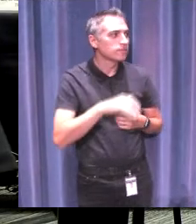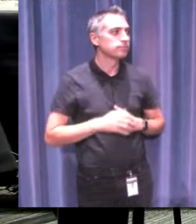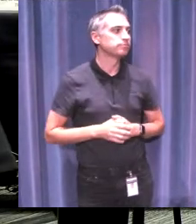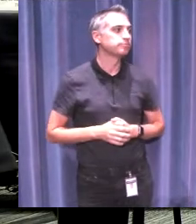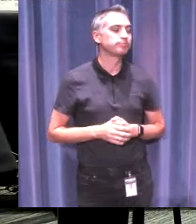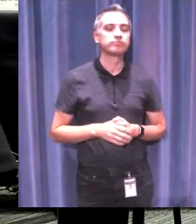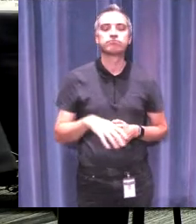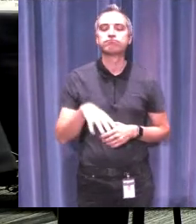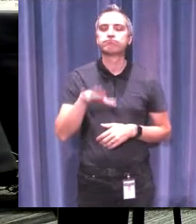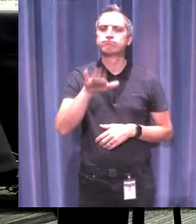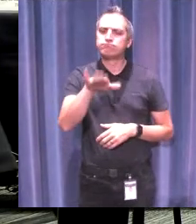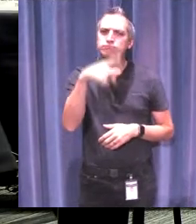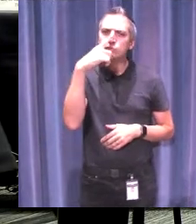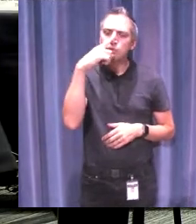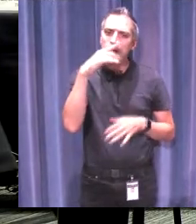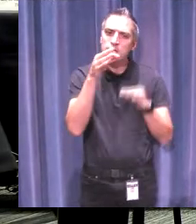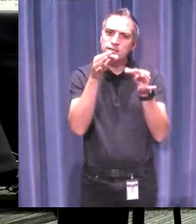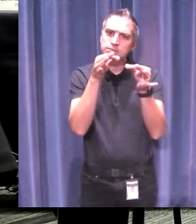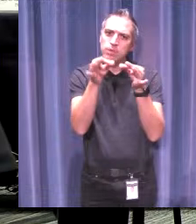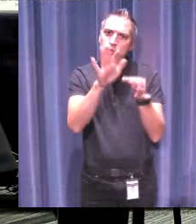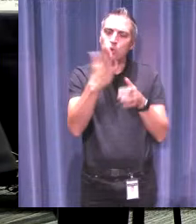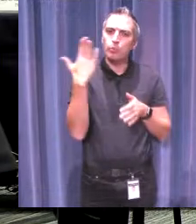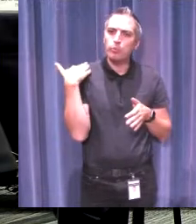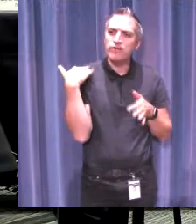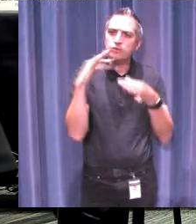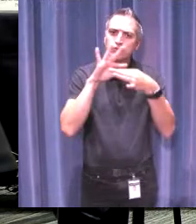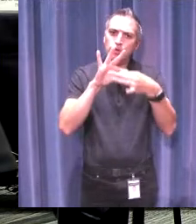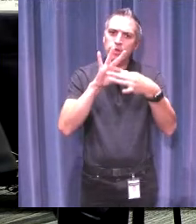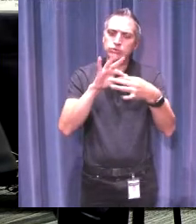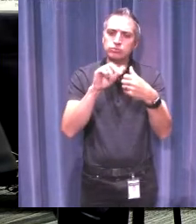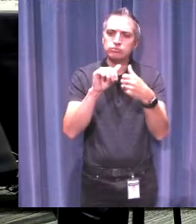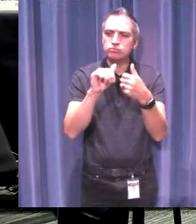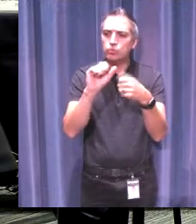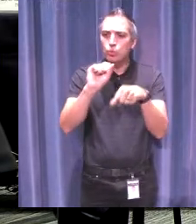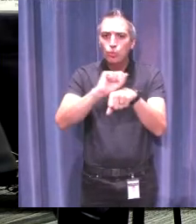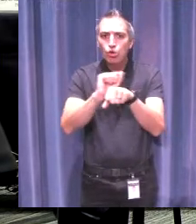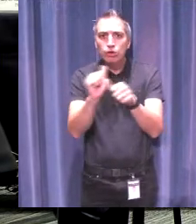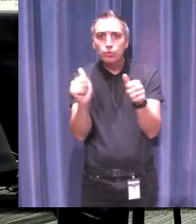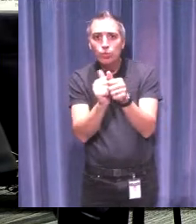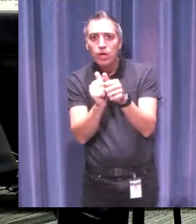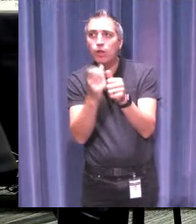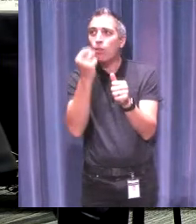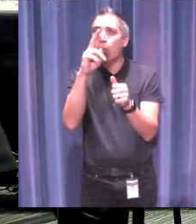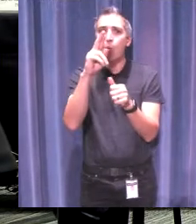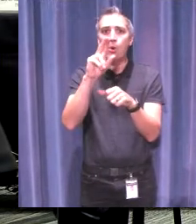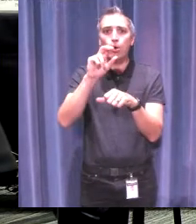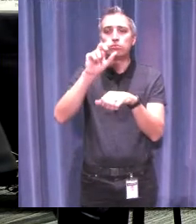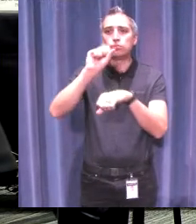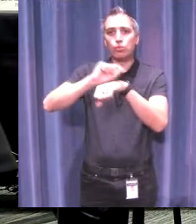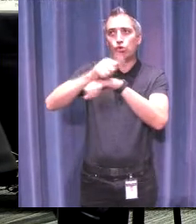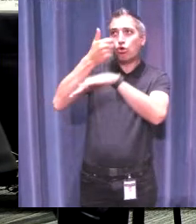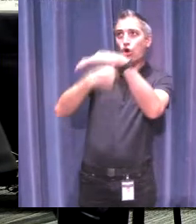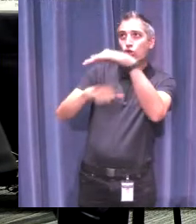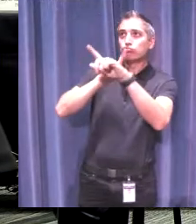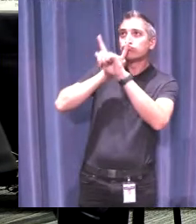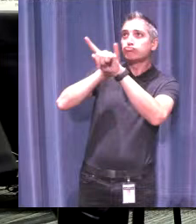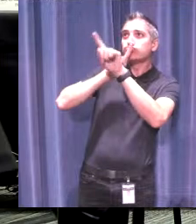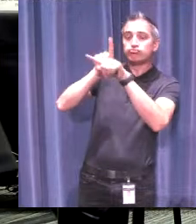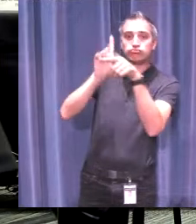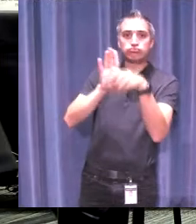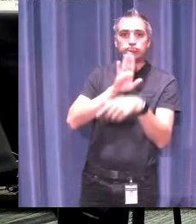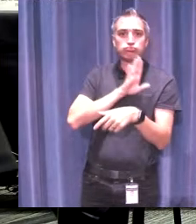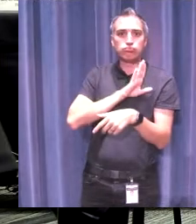Can you describe your prior relationship working with or reporting to a board? What are some of the key things you would do to build strong